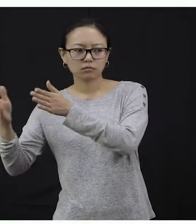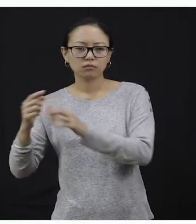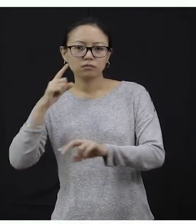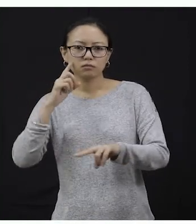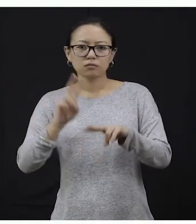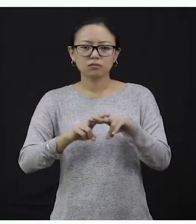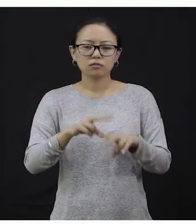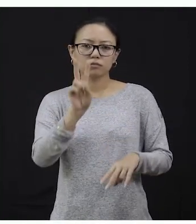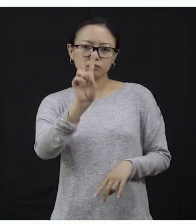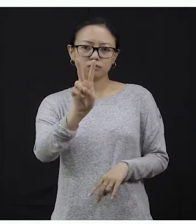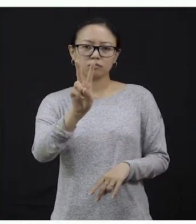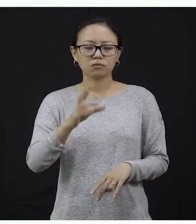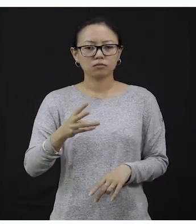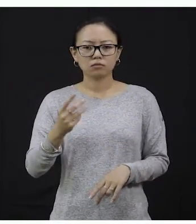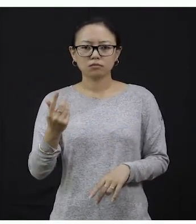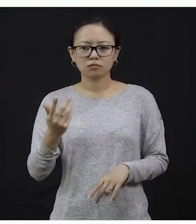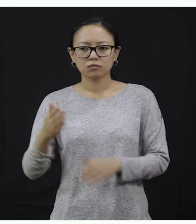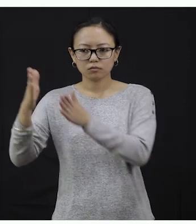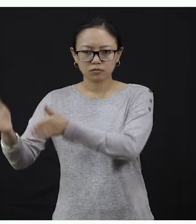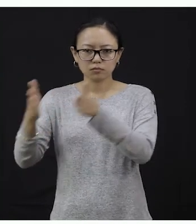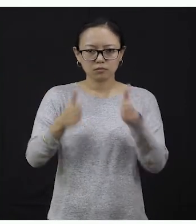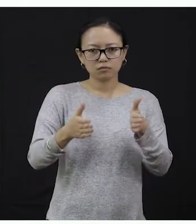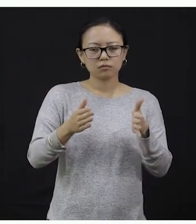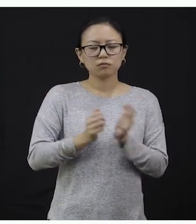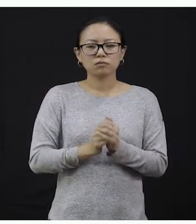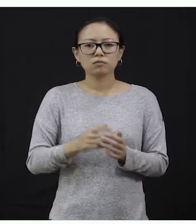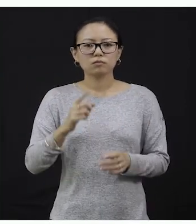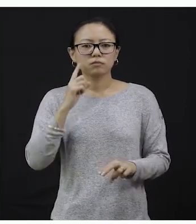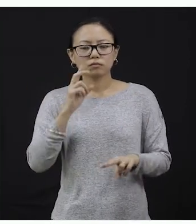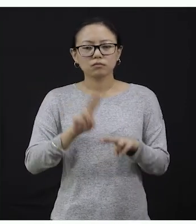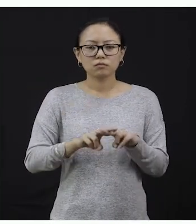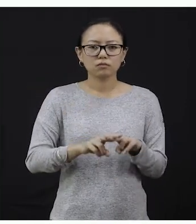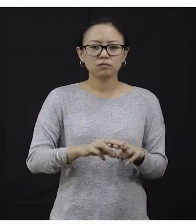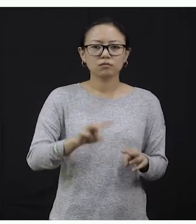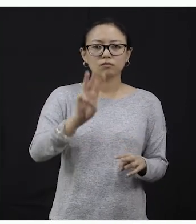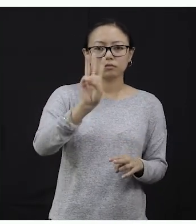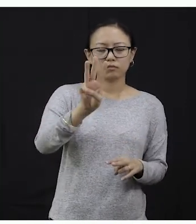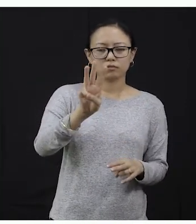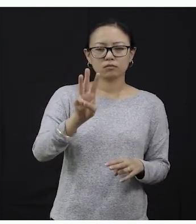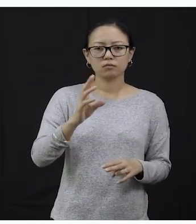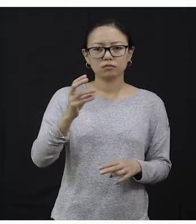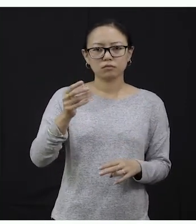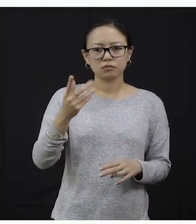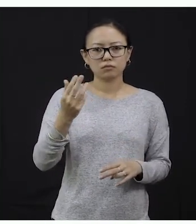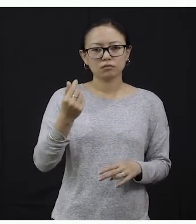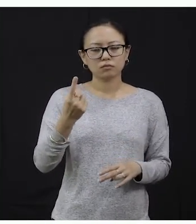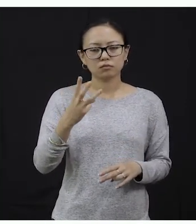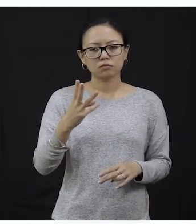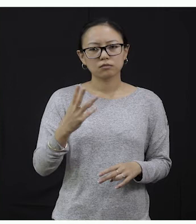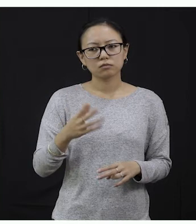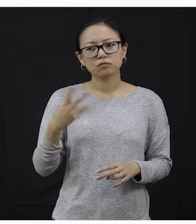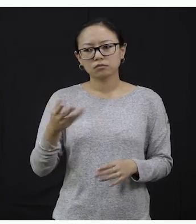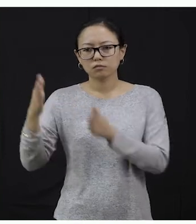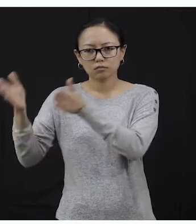again it goes towards the left. So here we learn that the bigger the number, it goes towards the left,